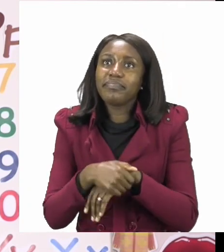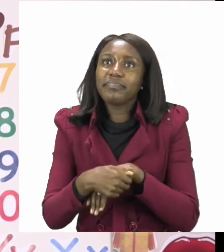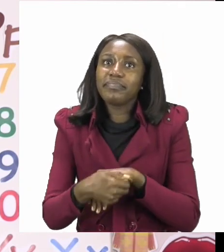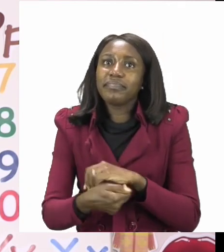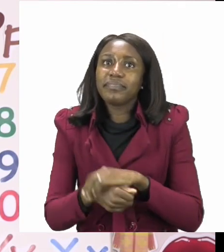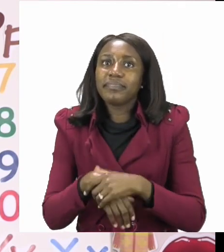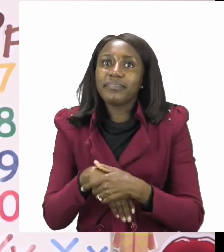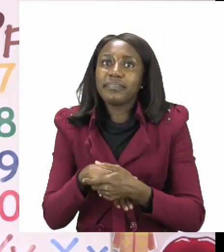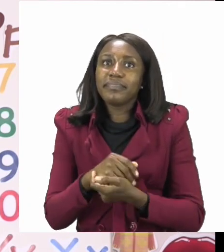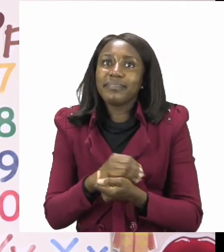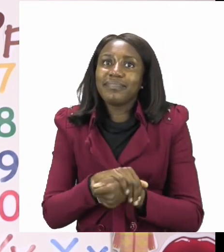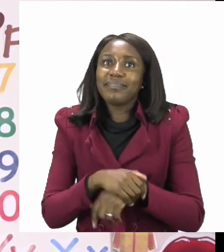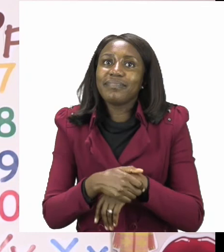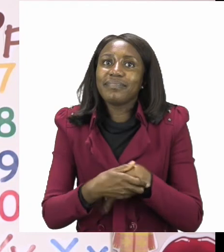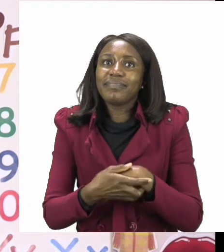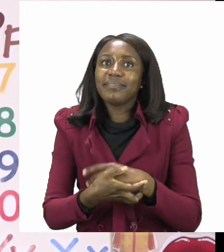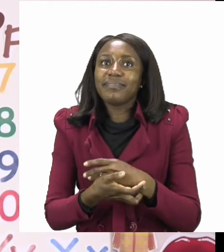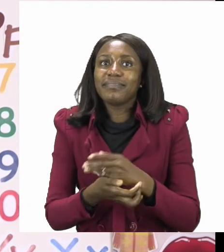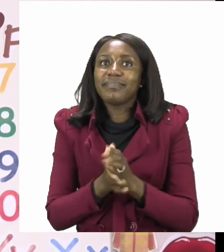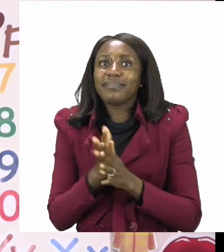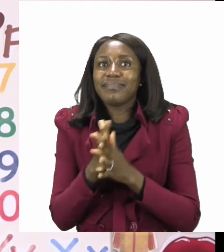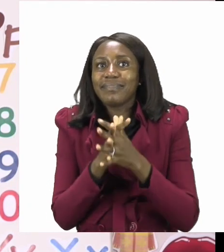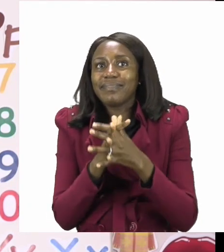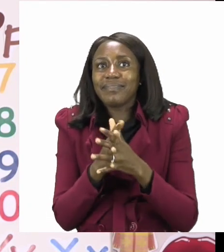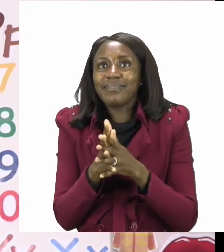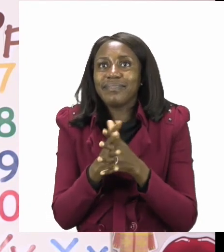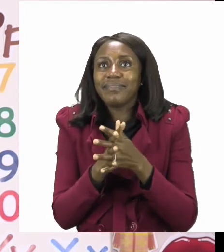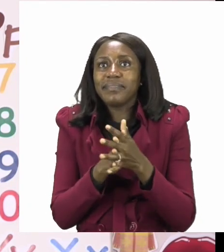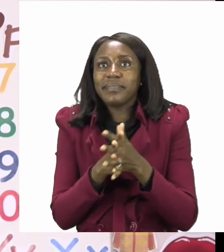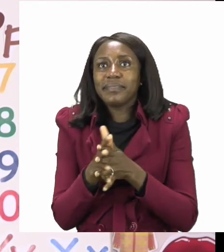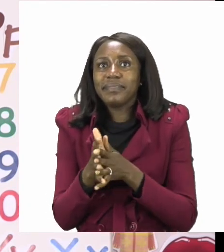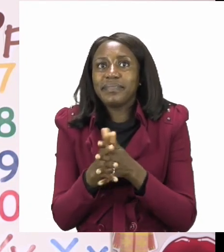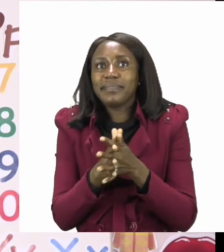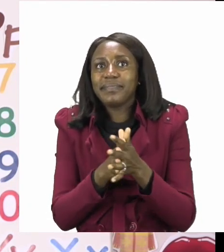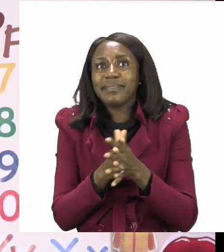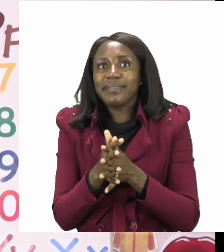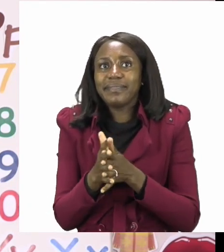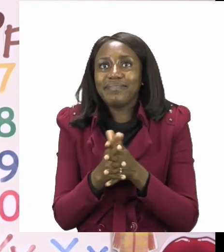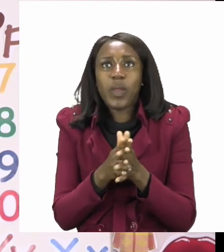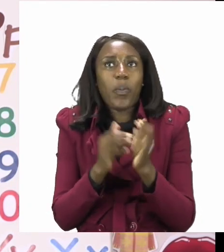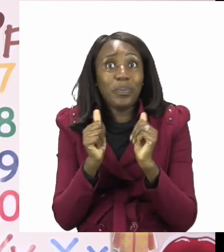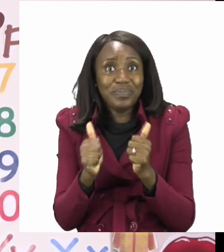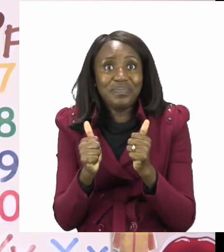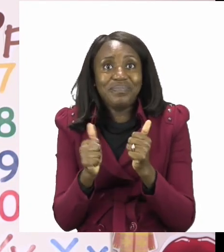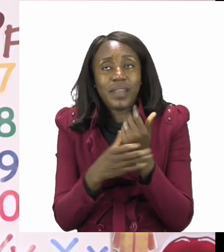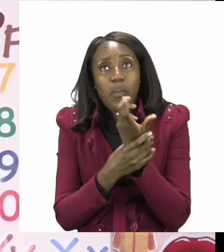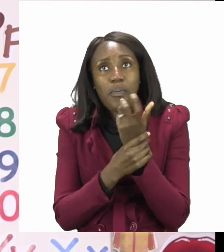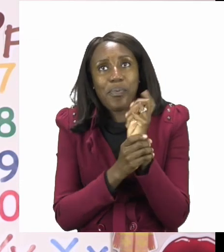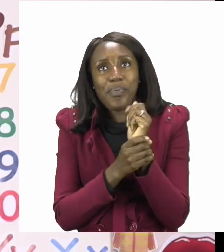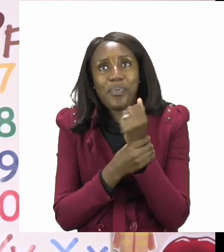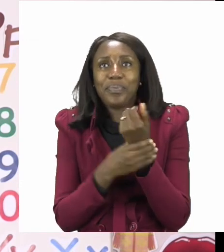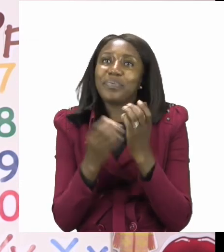around our hands, in between our fingers, good job, around